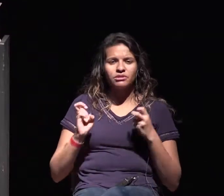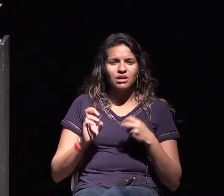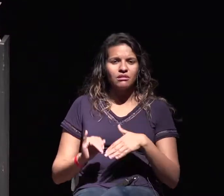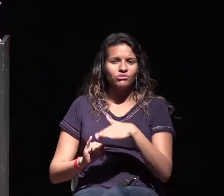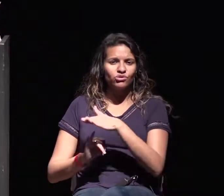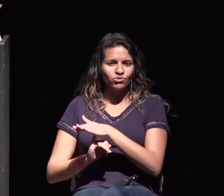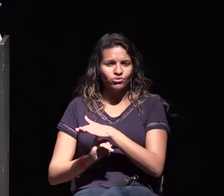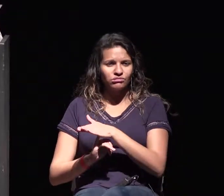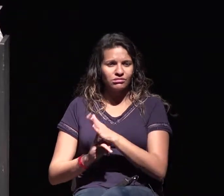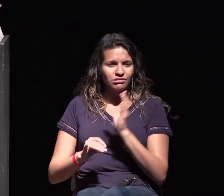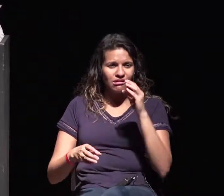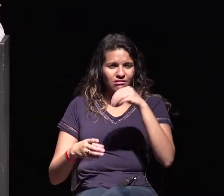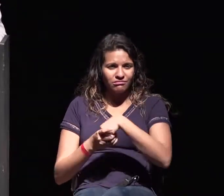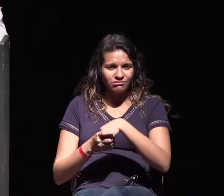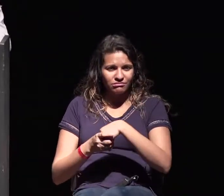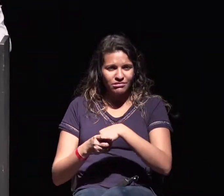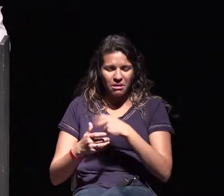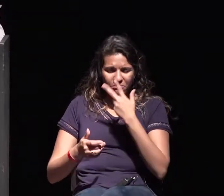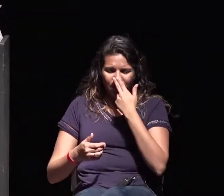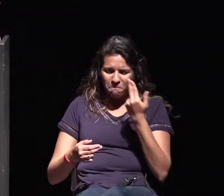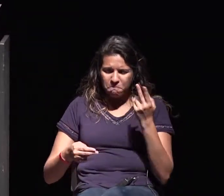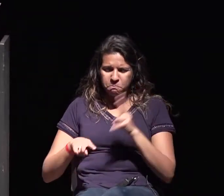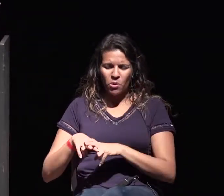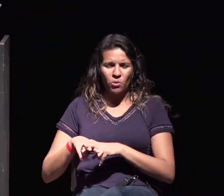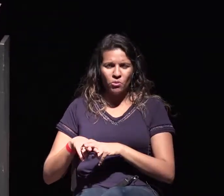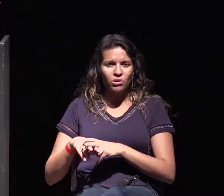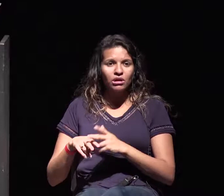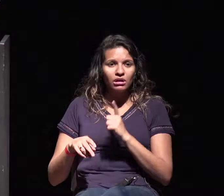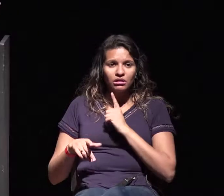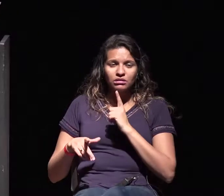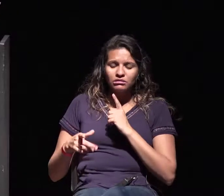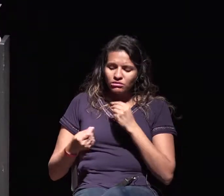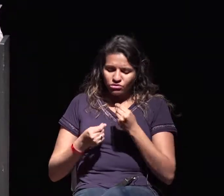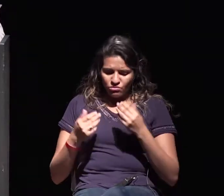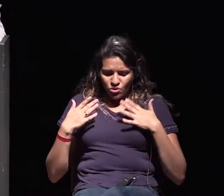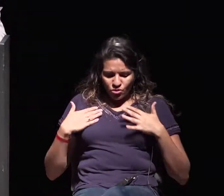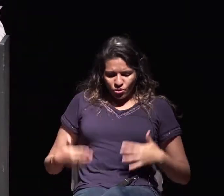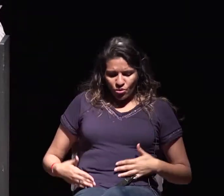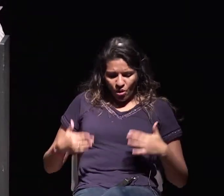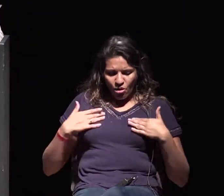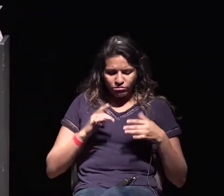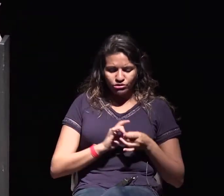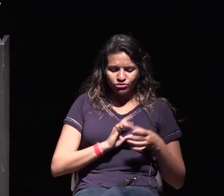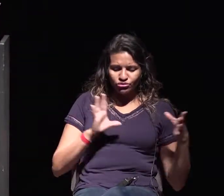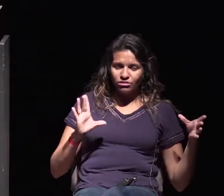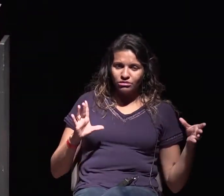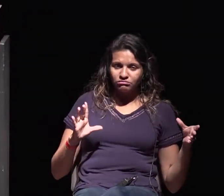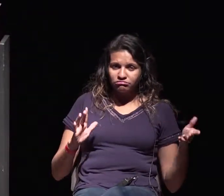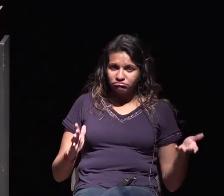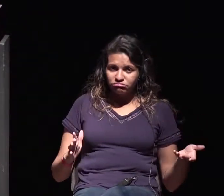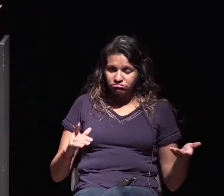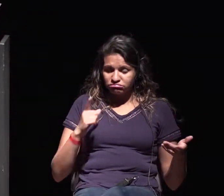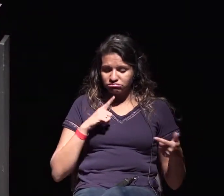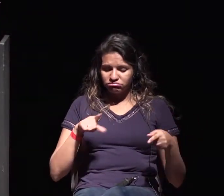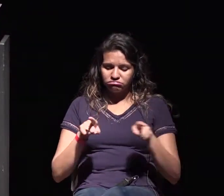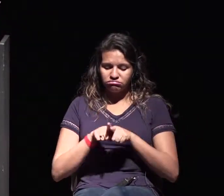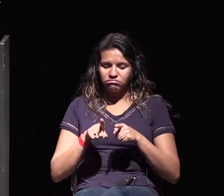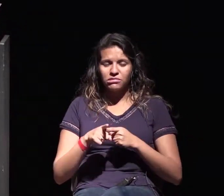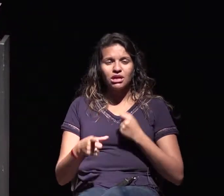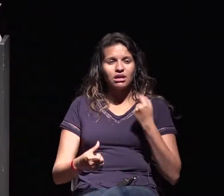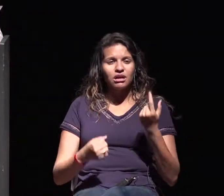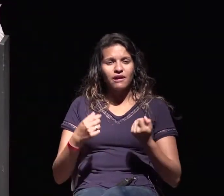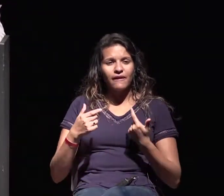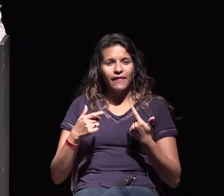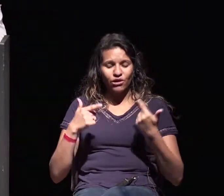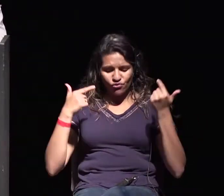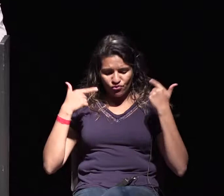its body. As antibodies circulate, they attack and neutralize all the identical institution